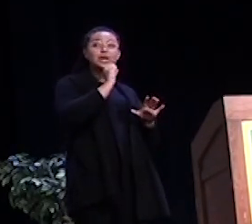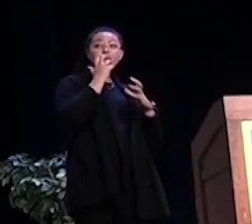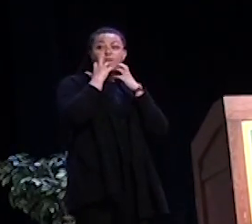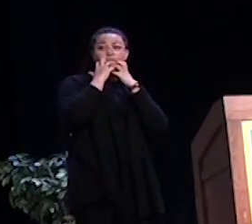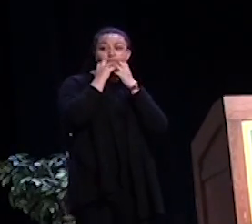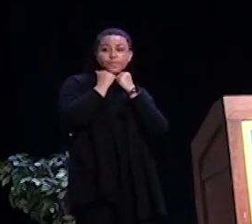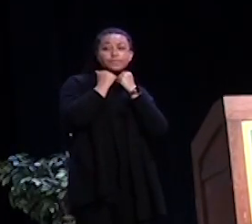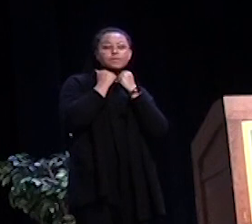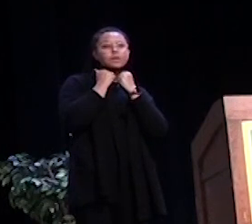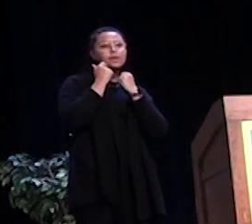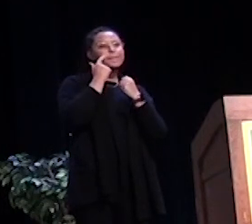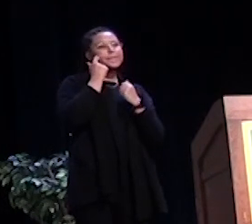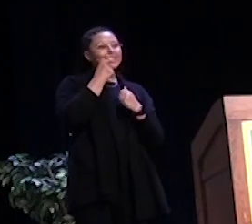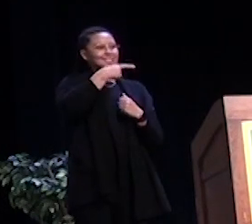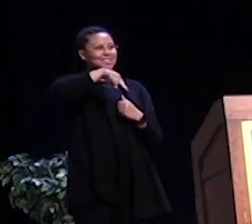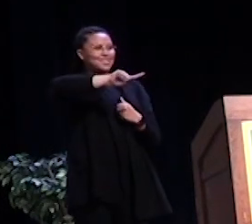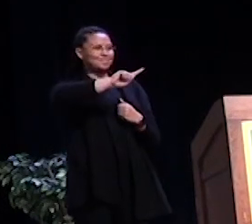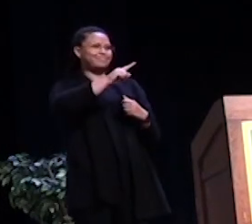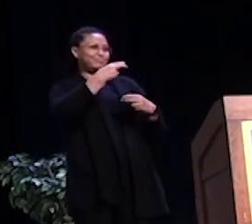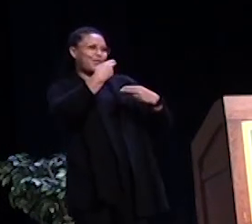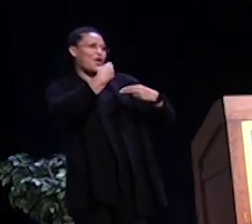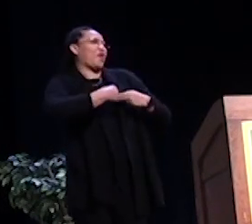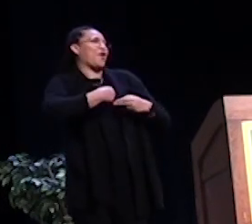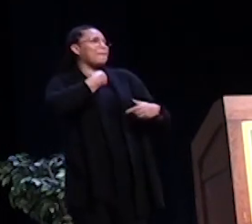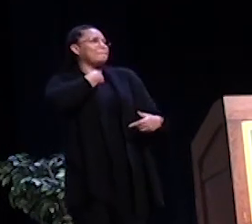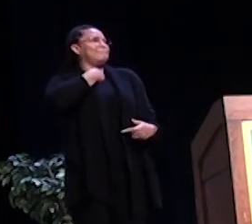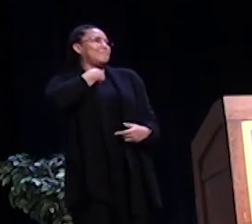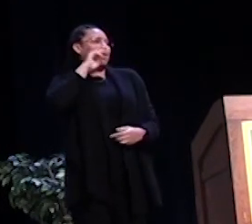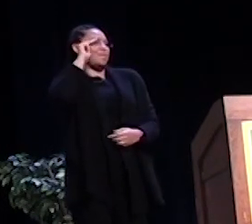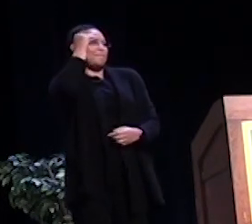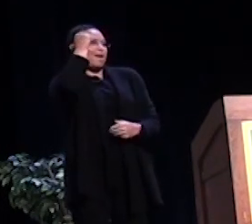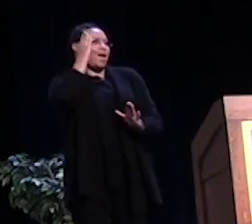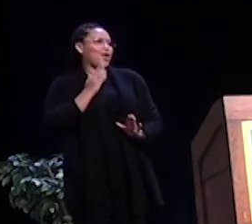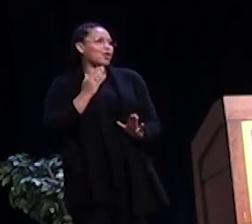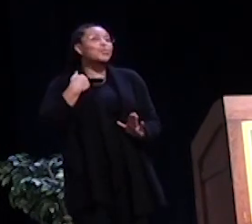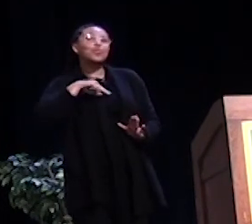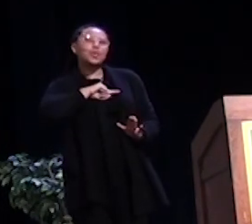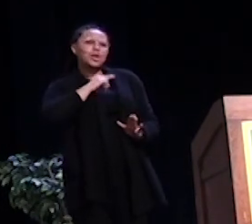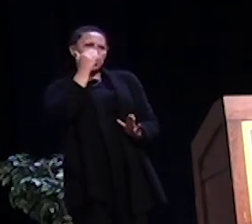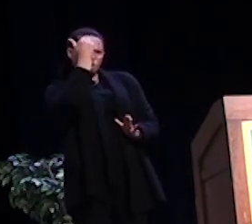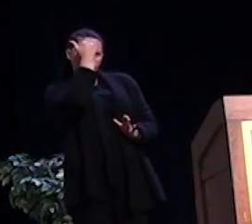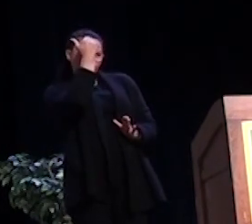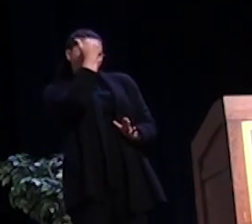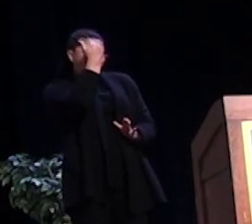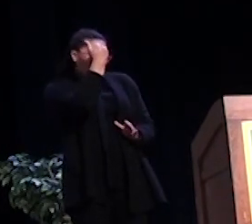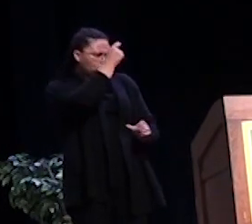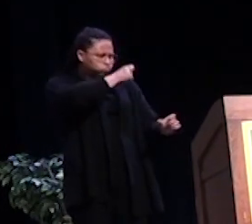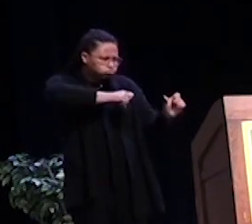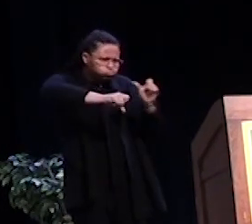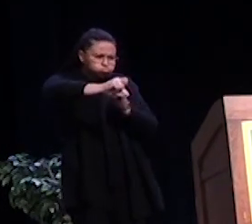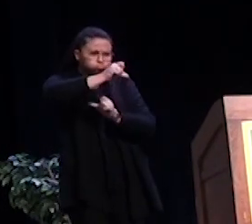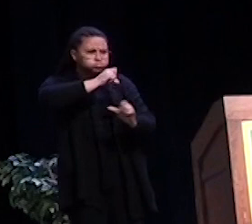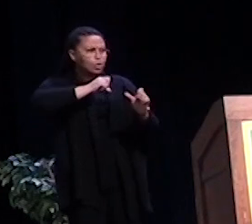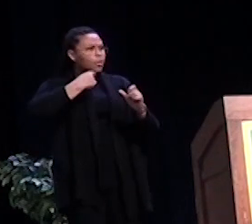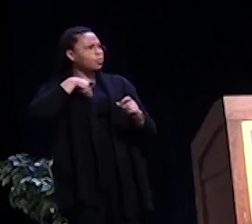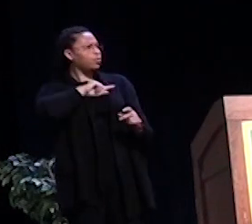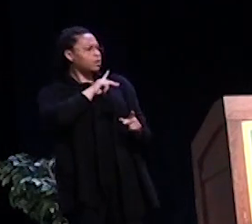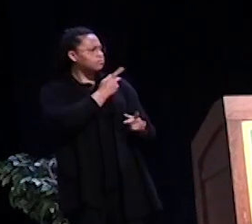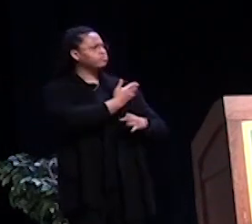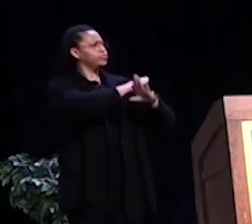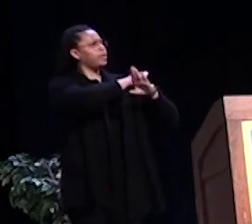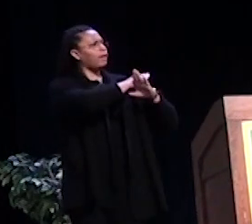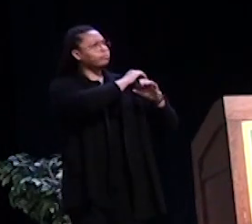They kind of call me the mayor of the block because we know each other, we look out for each other. And we have forgotten